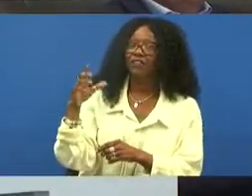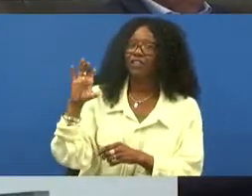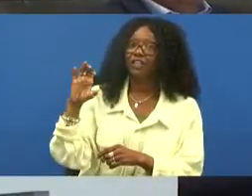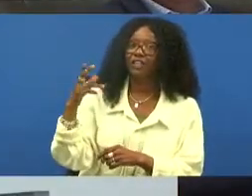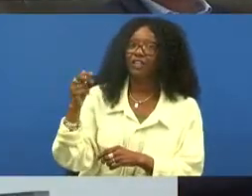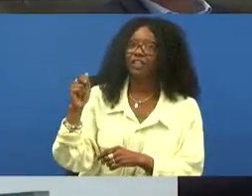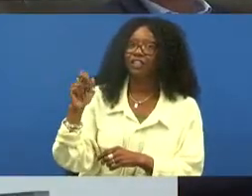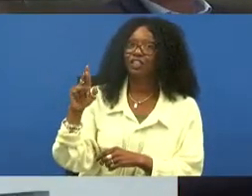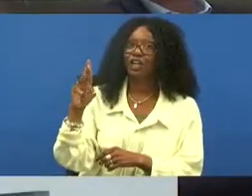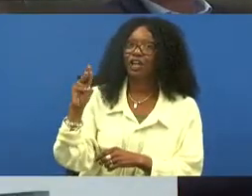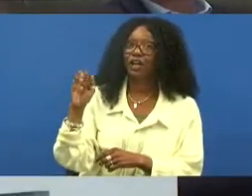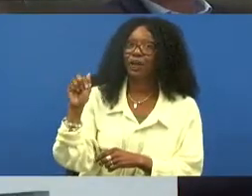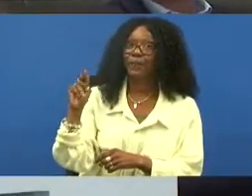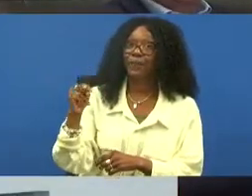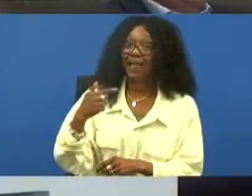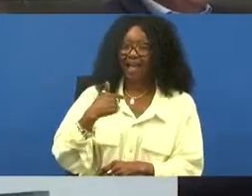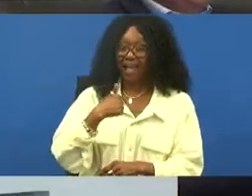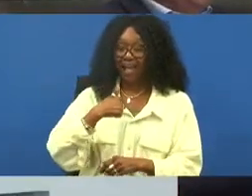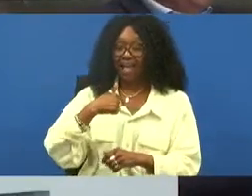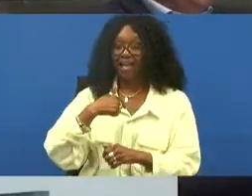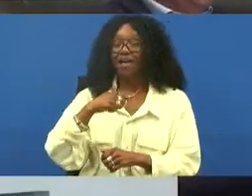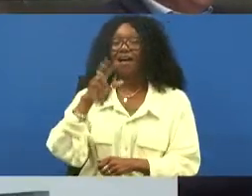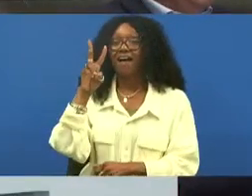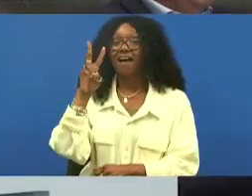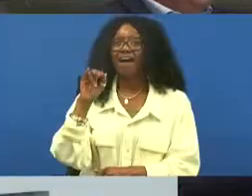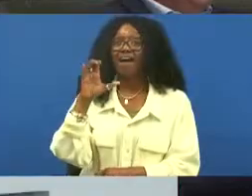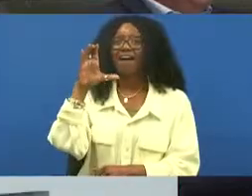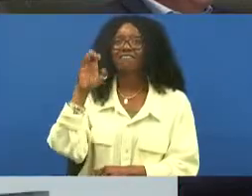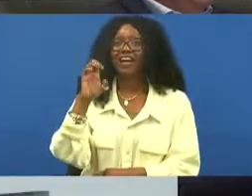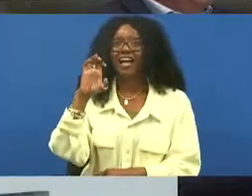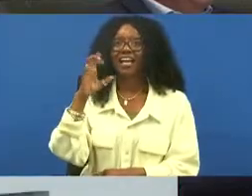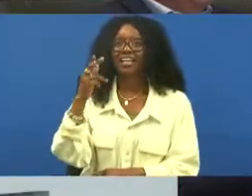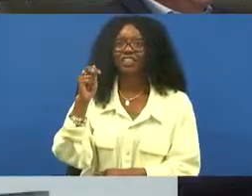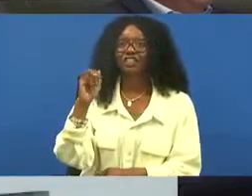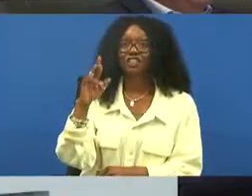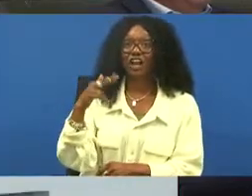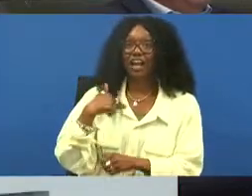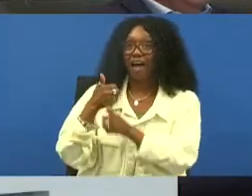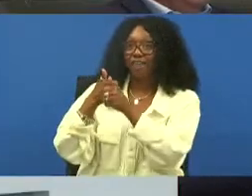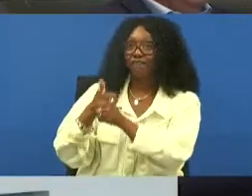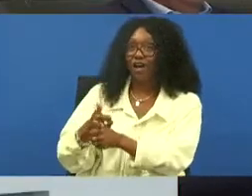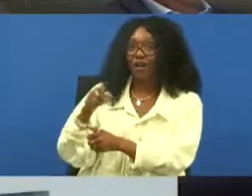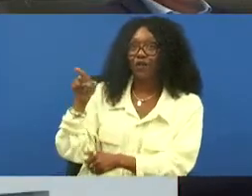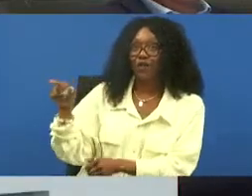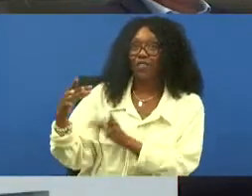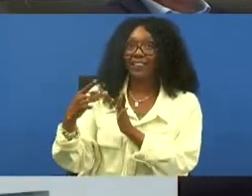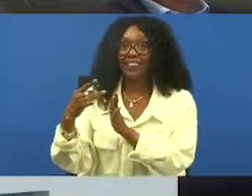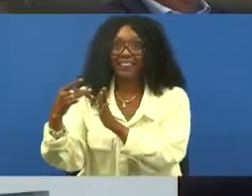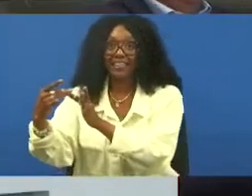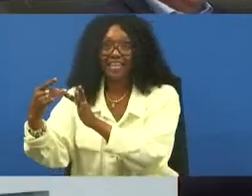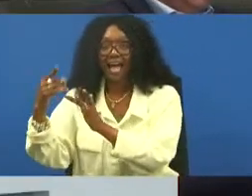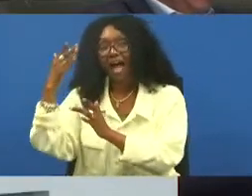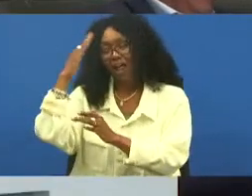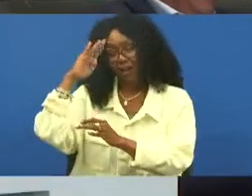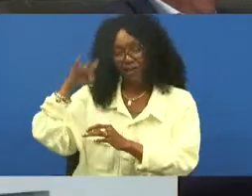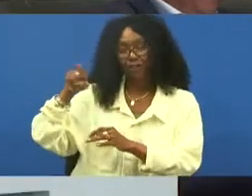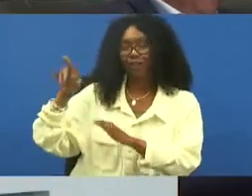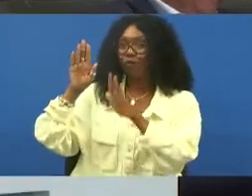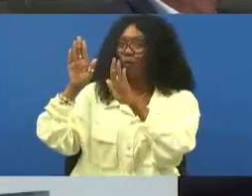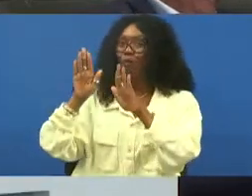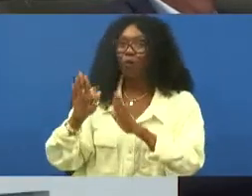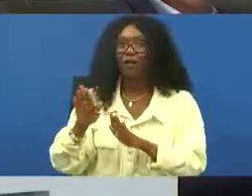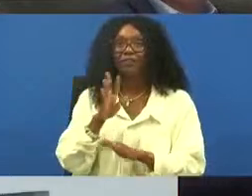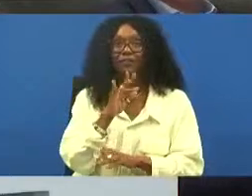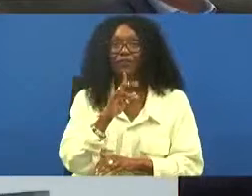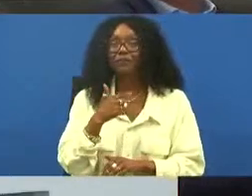because I am the vice chair, and I follow her lead. But I know she's got some wonderful things to say. But I just want to